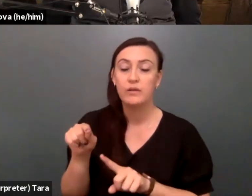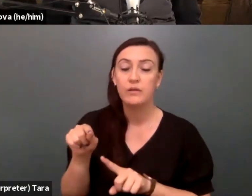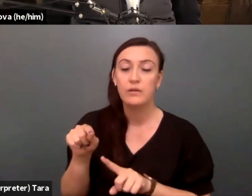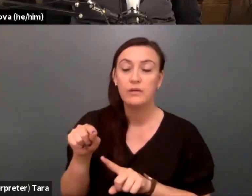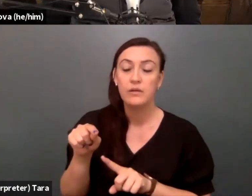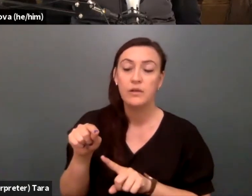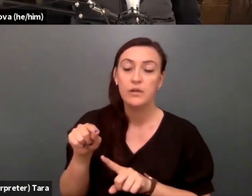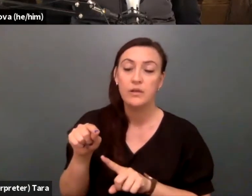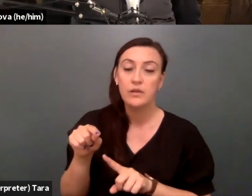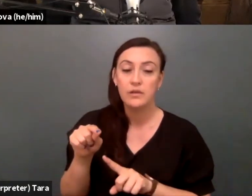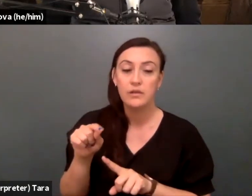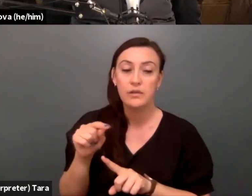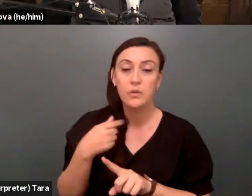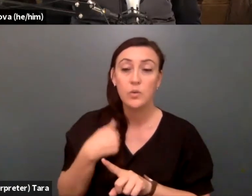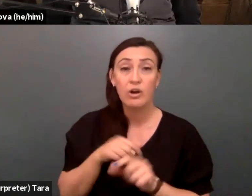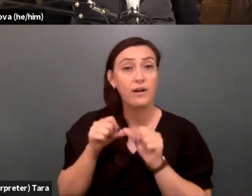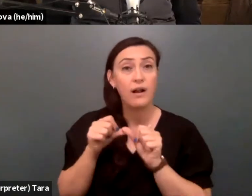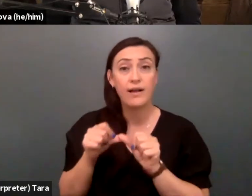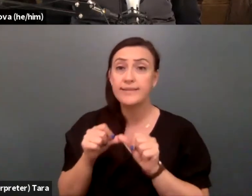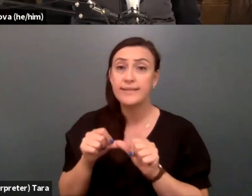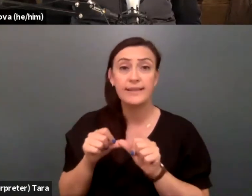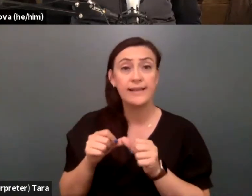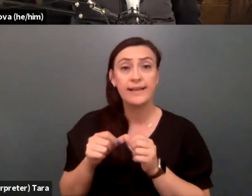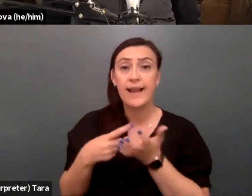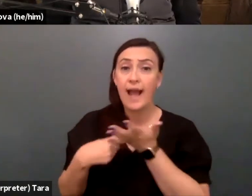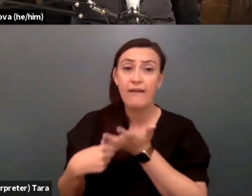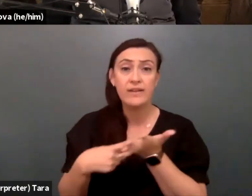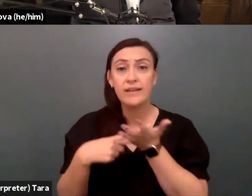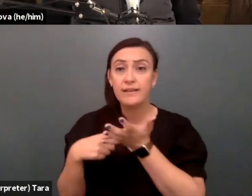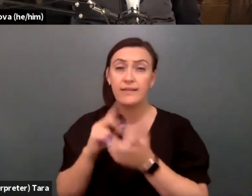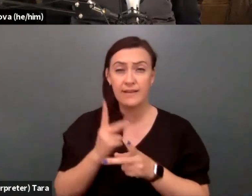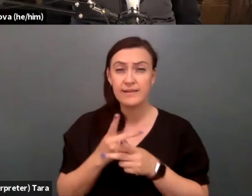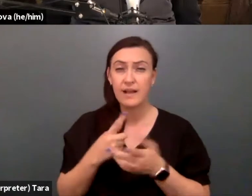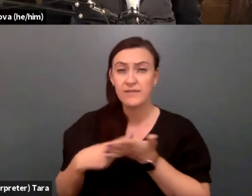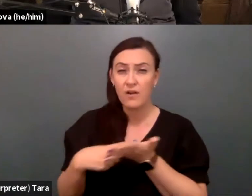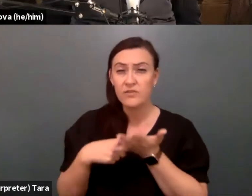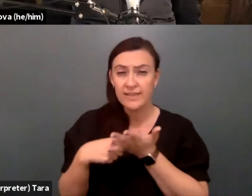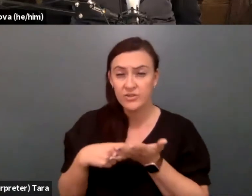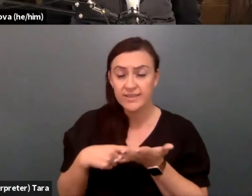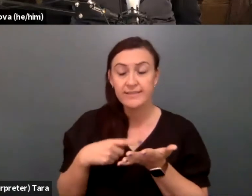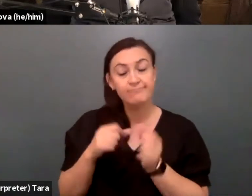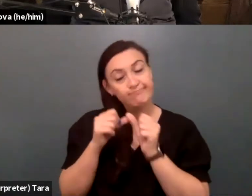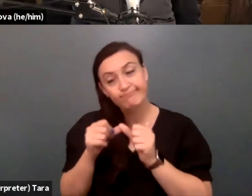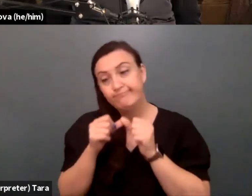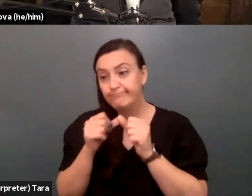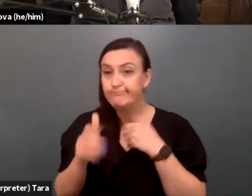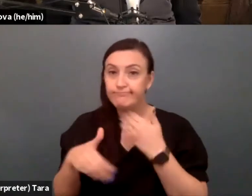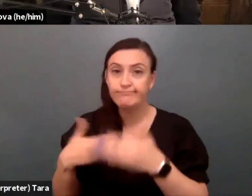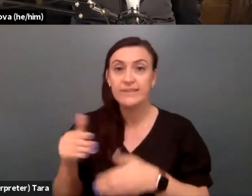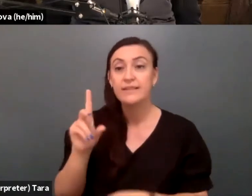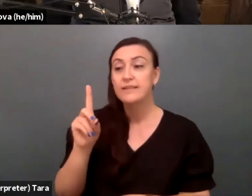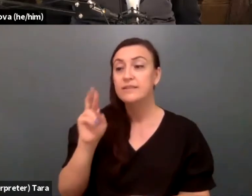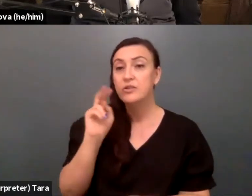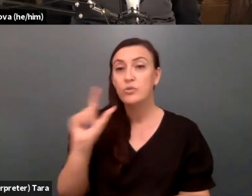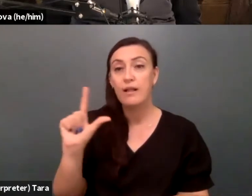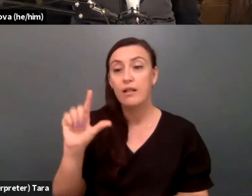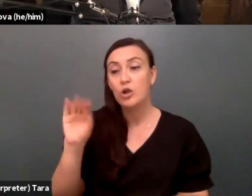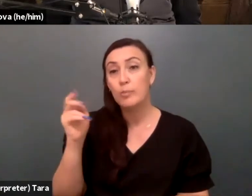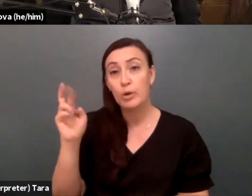we are constantly having conversations like this. And Darrell Cooper and I actually,